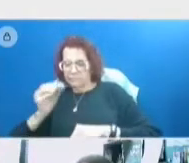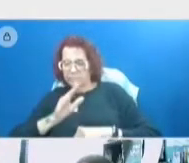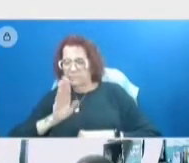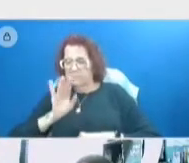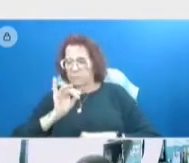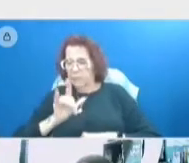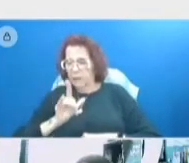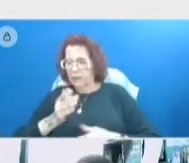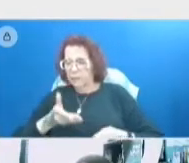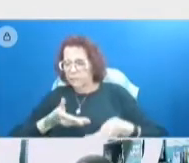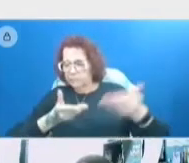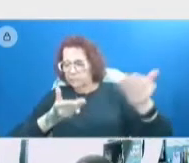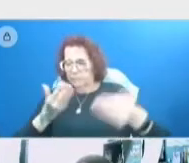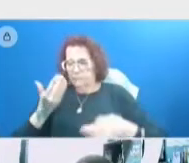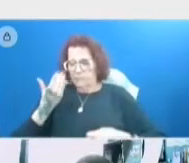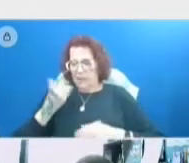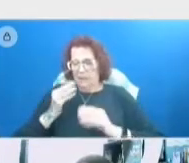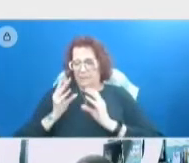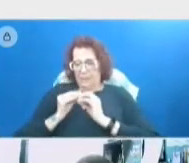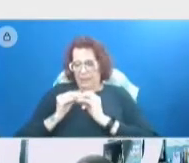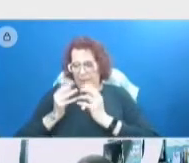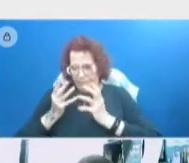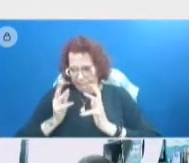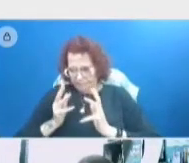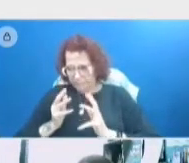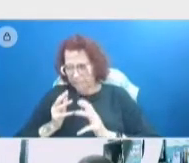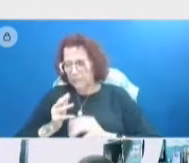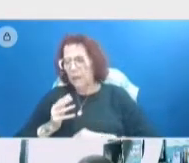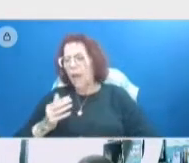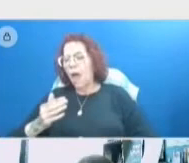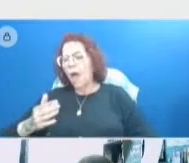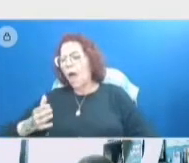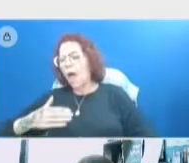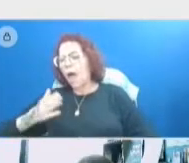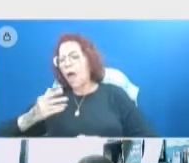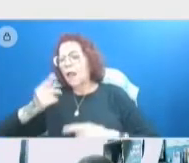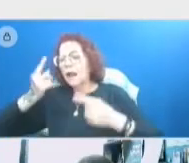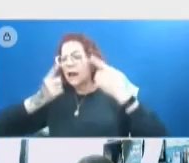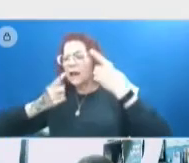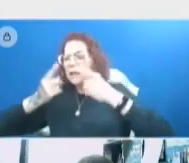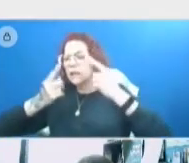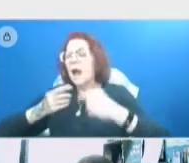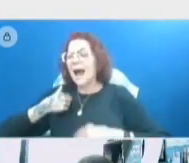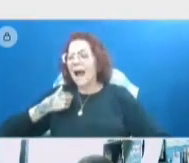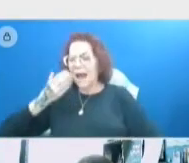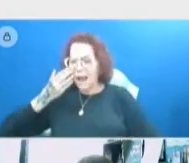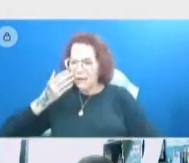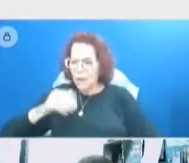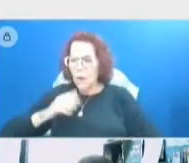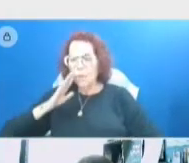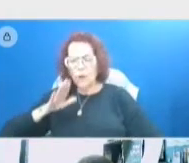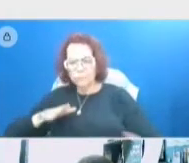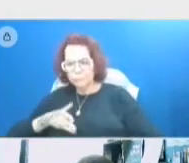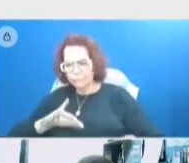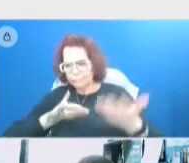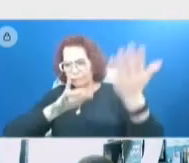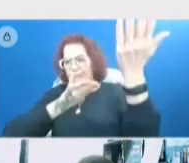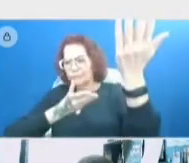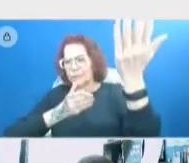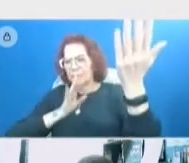We hadn't considered it yet, but at least they've introduced it. I don't have the bill number, but I will get it to you.